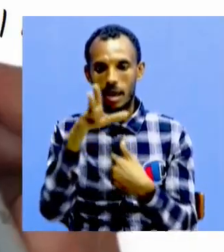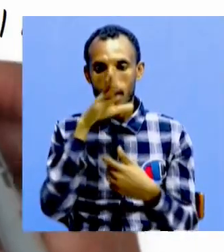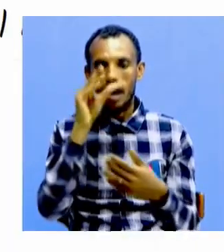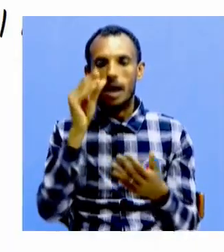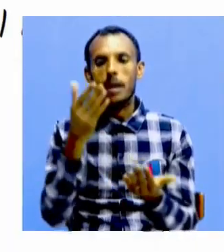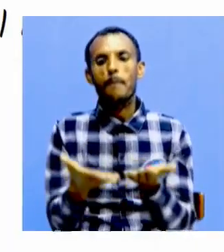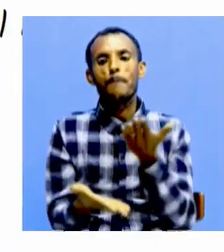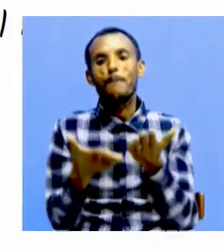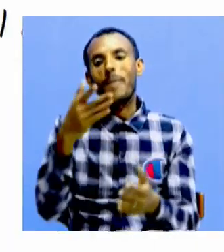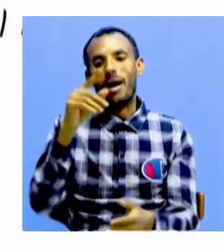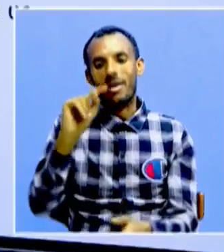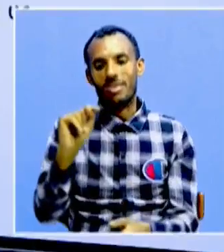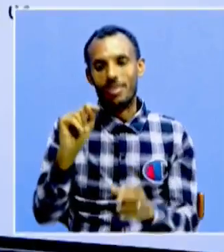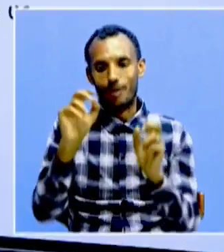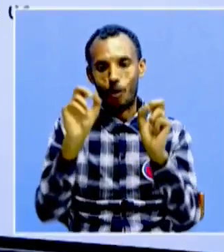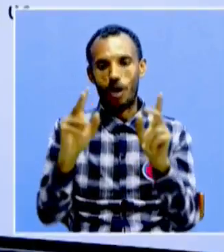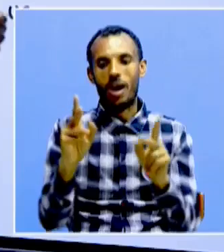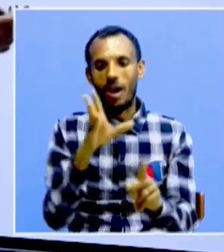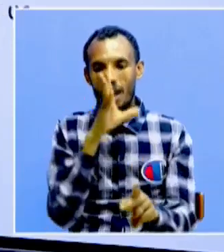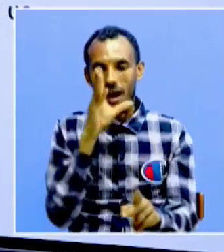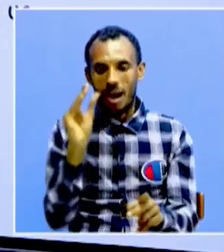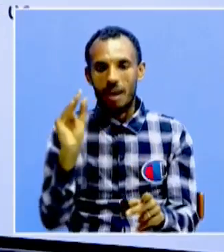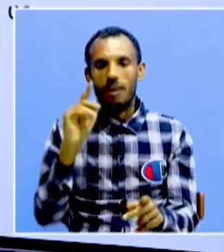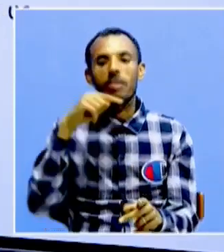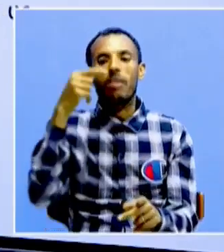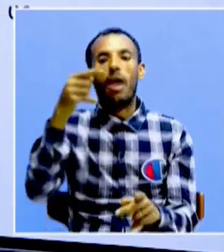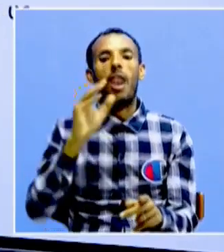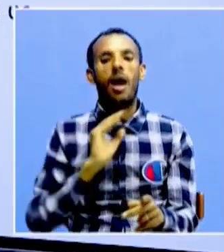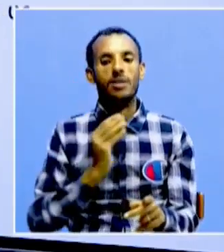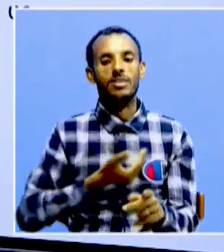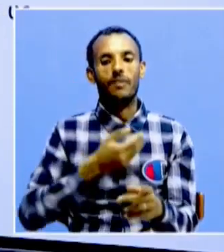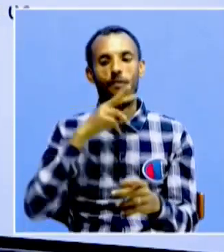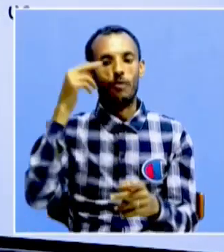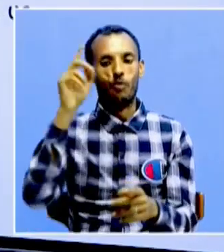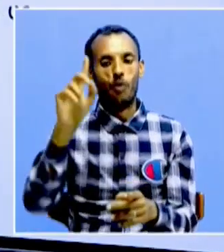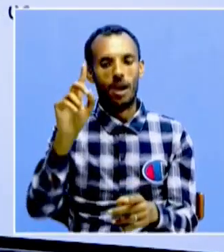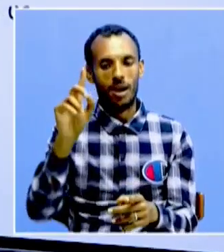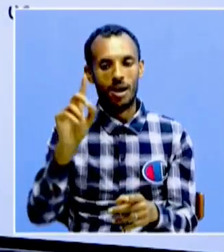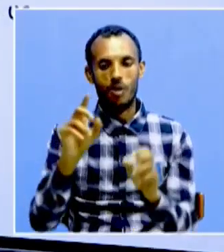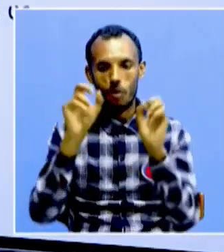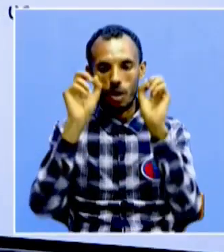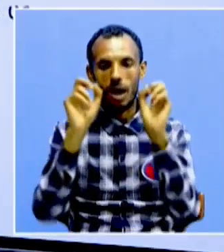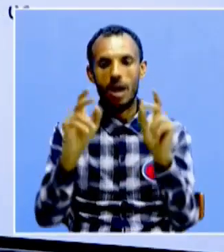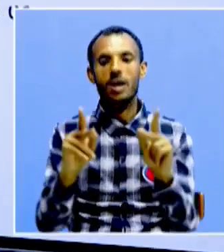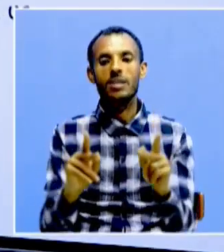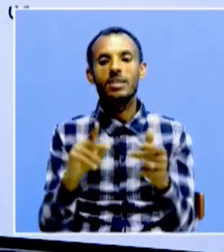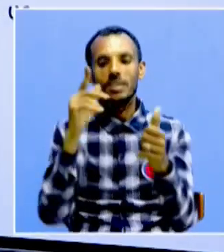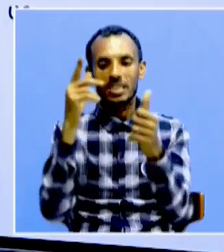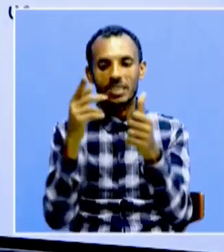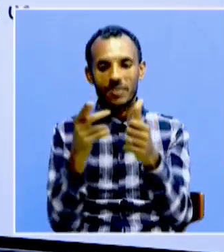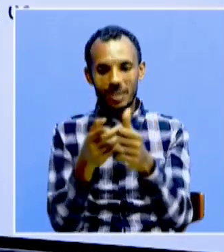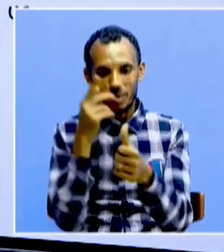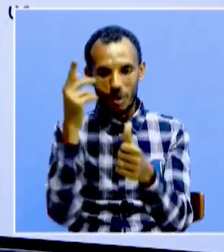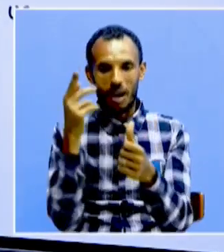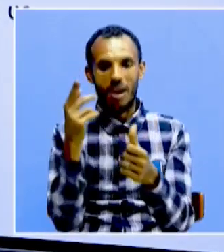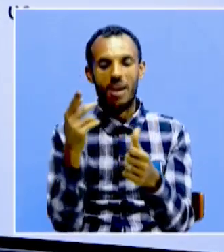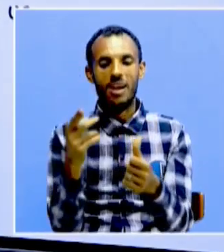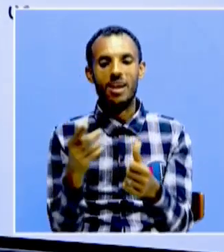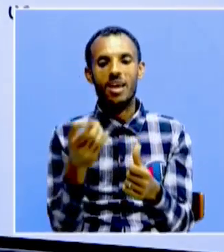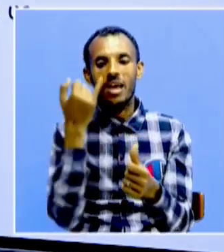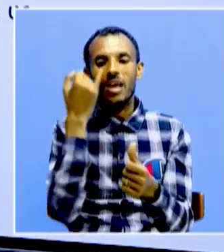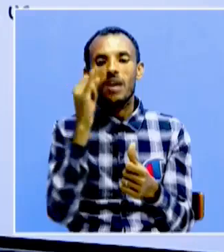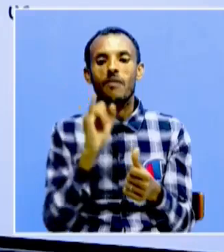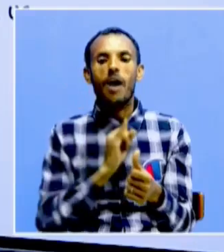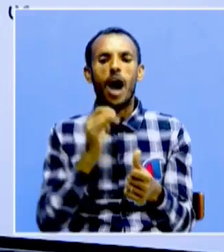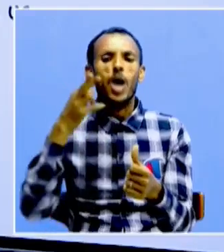might, okay? And tell us, verb 1. Okay, the first one. If